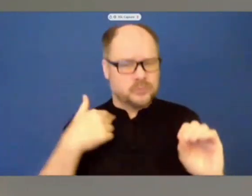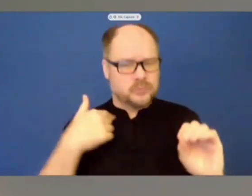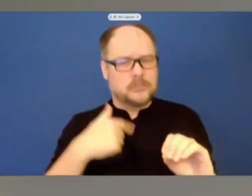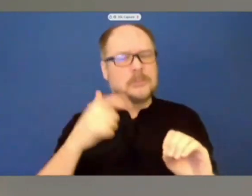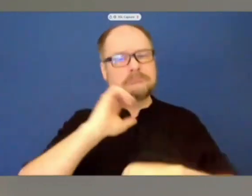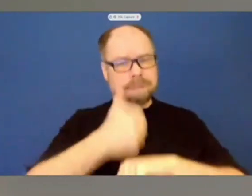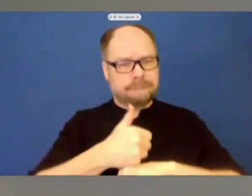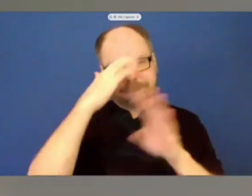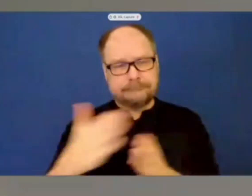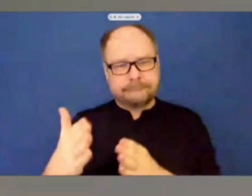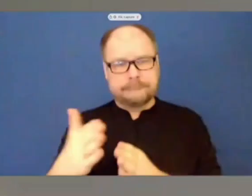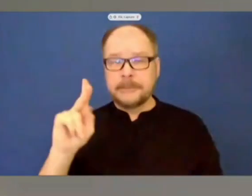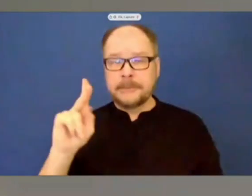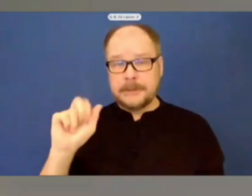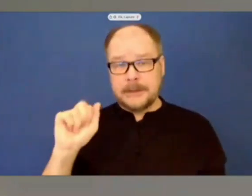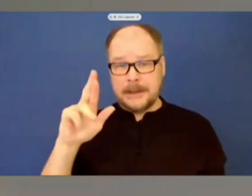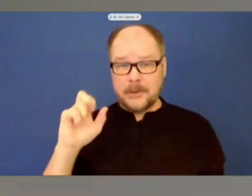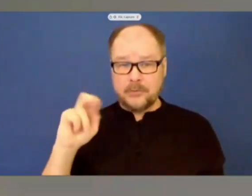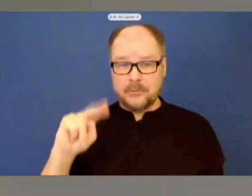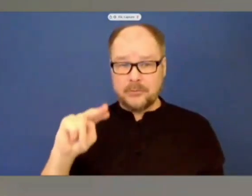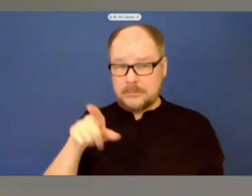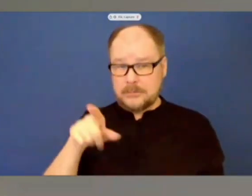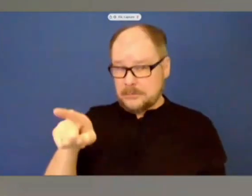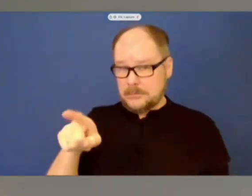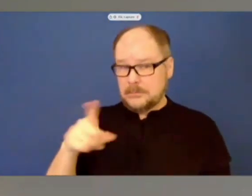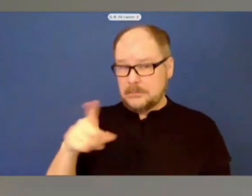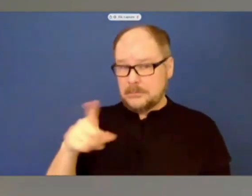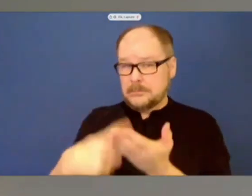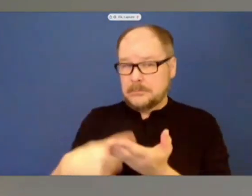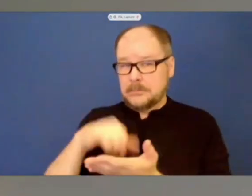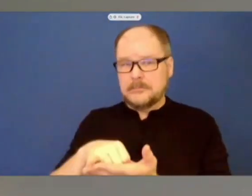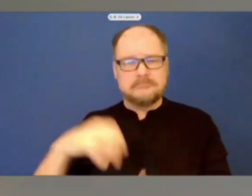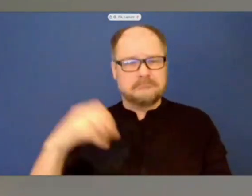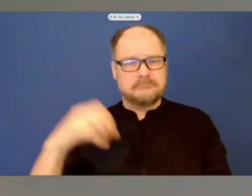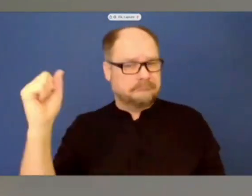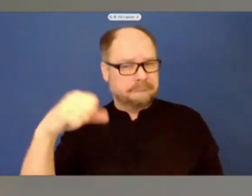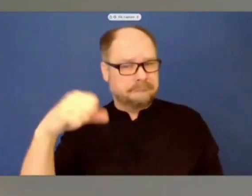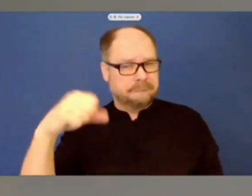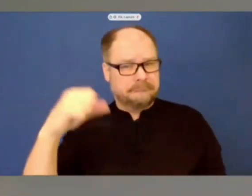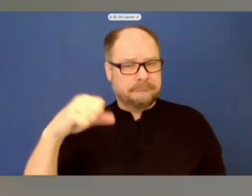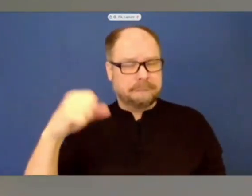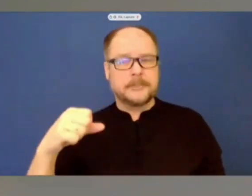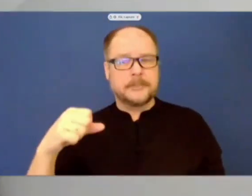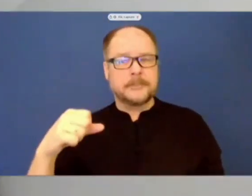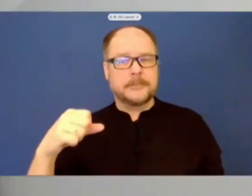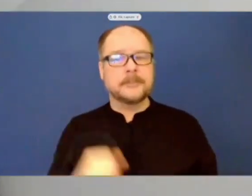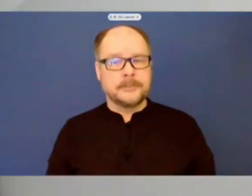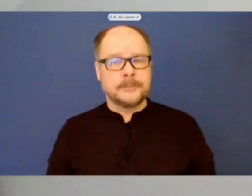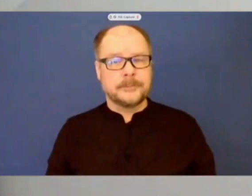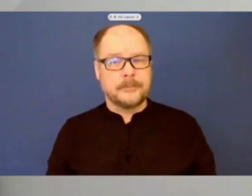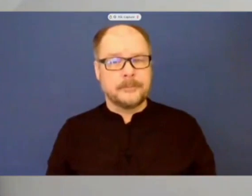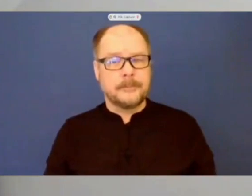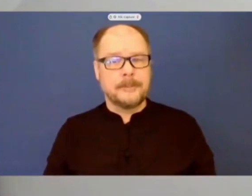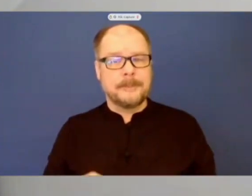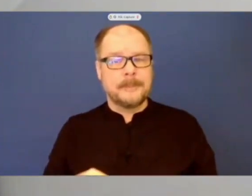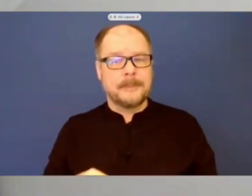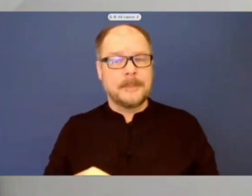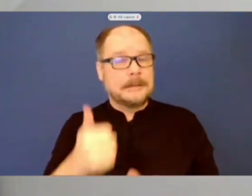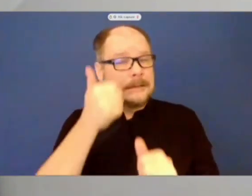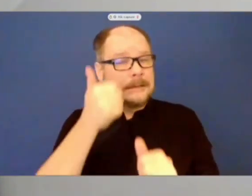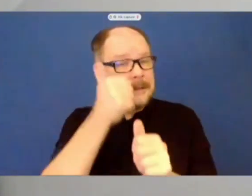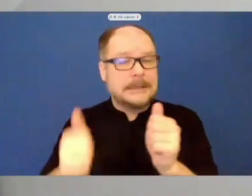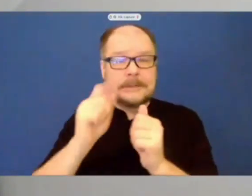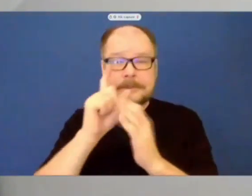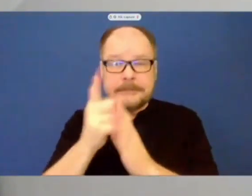to speak more specifically about that. Absolutely, thank you. So I'm getting minute-by-minute updates